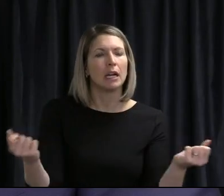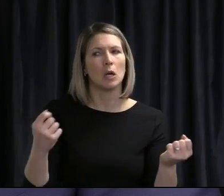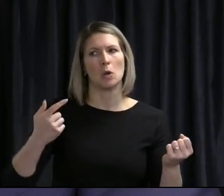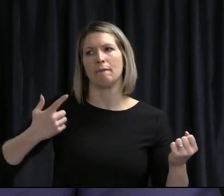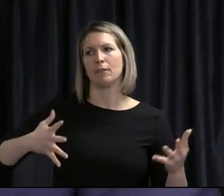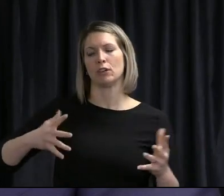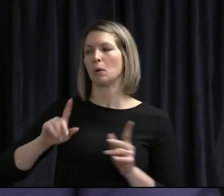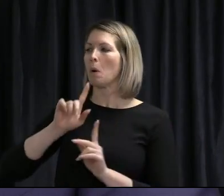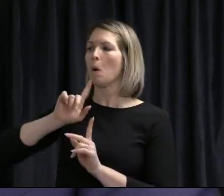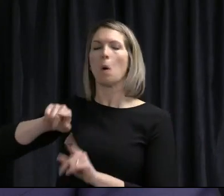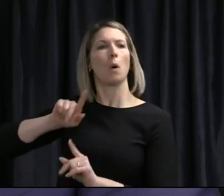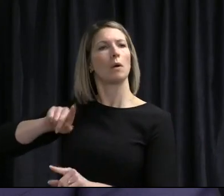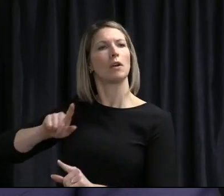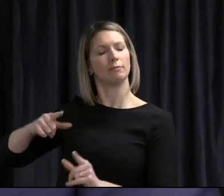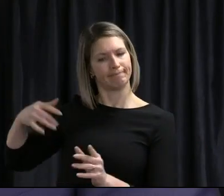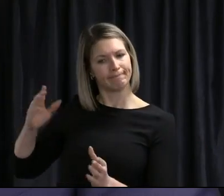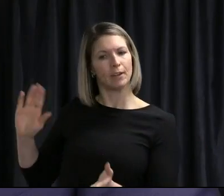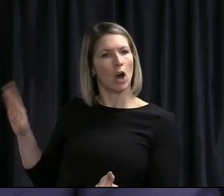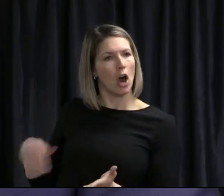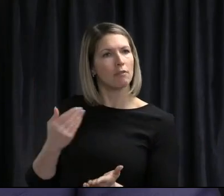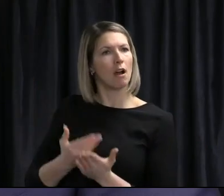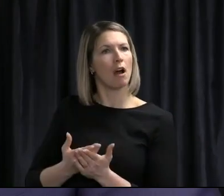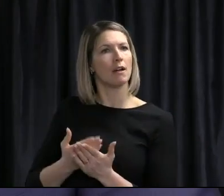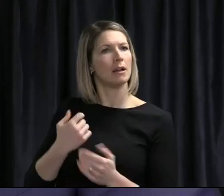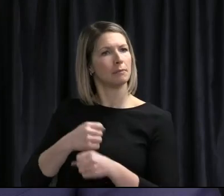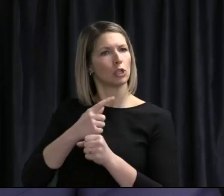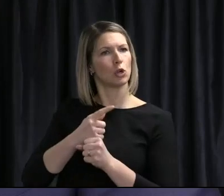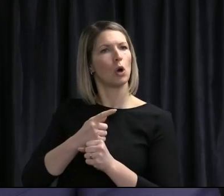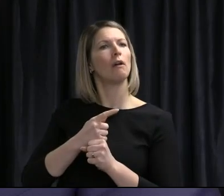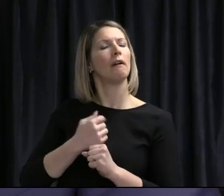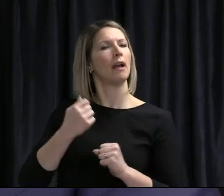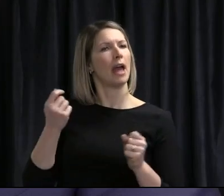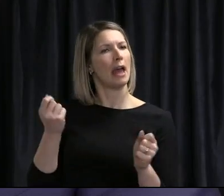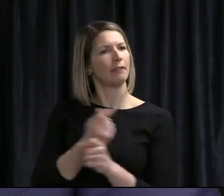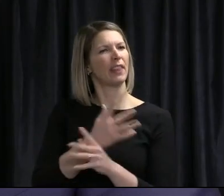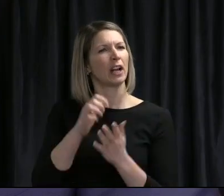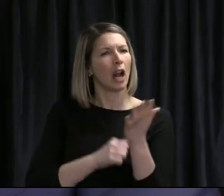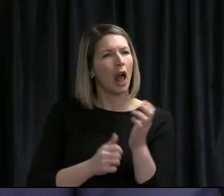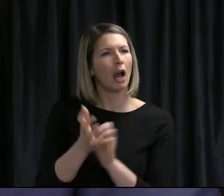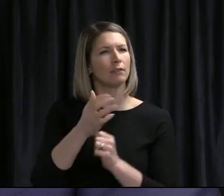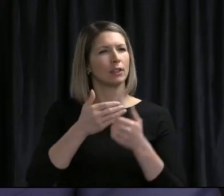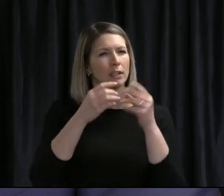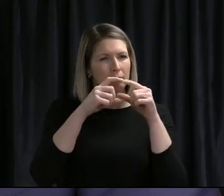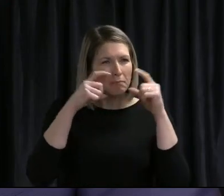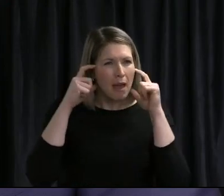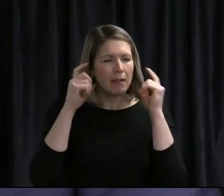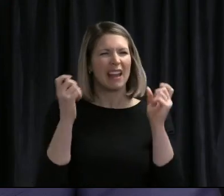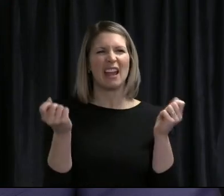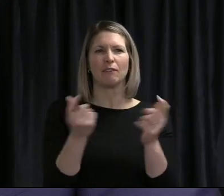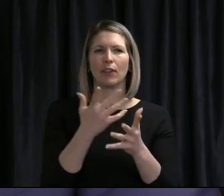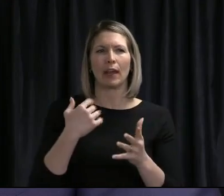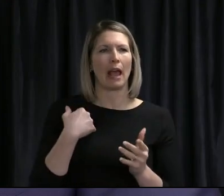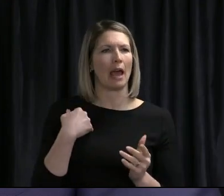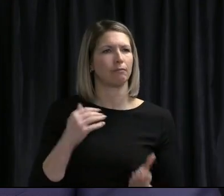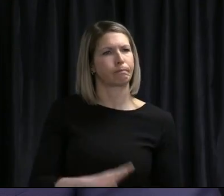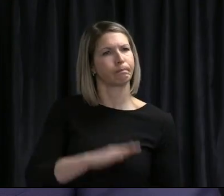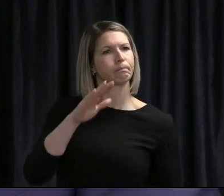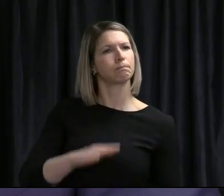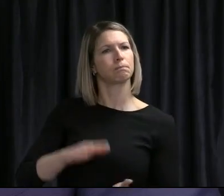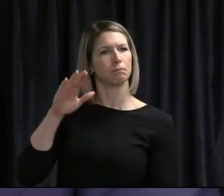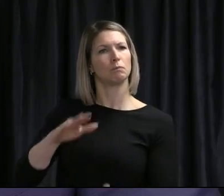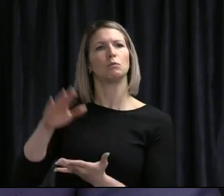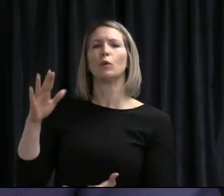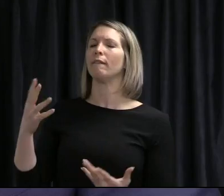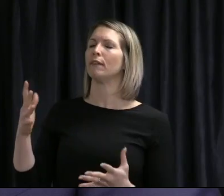we have the consumable supplies, the personal protective equipment we need, and also anything else that our experts in the